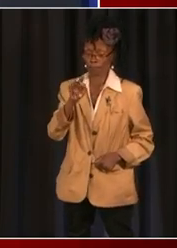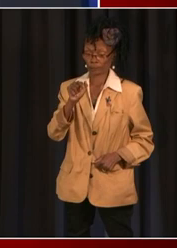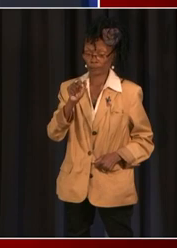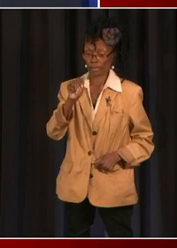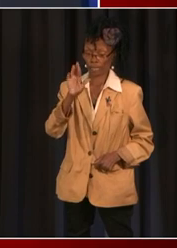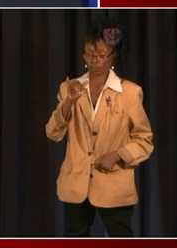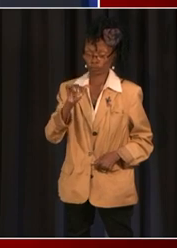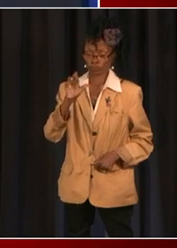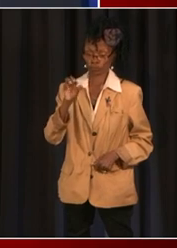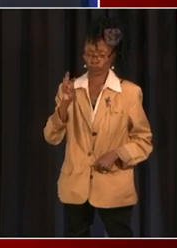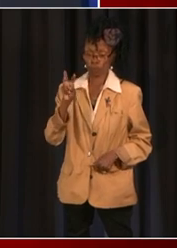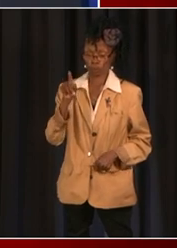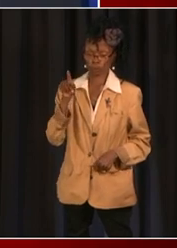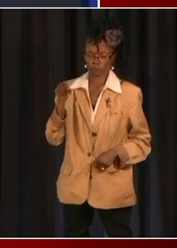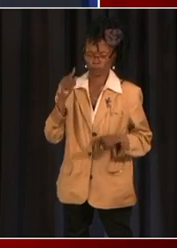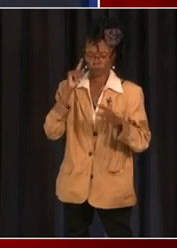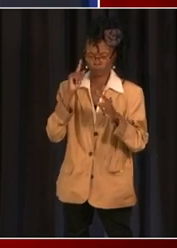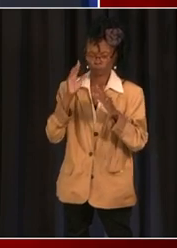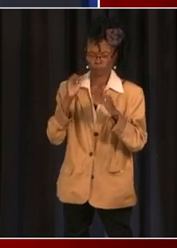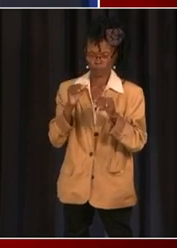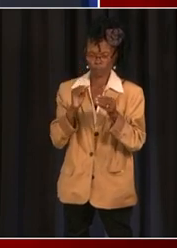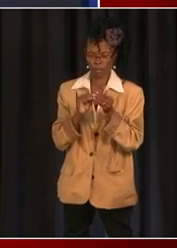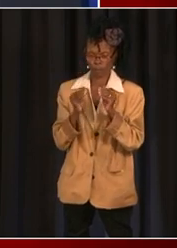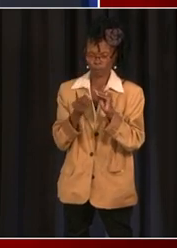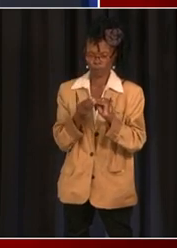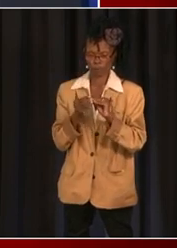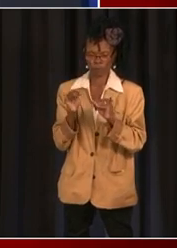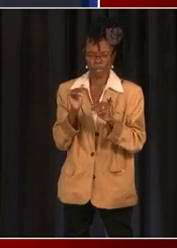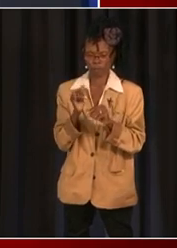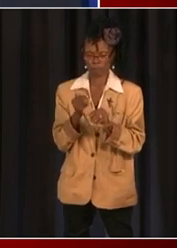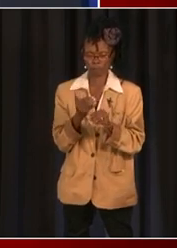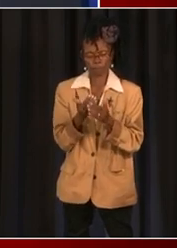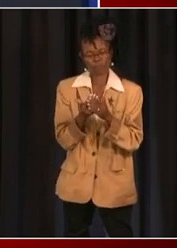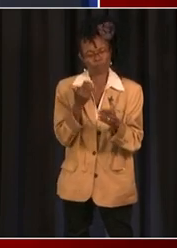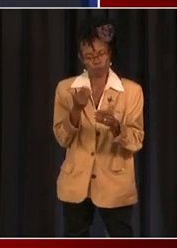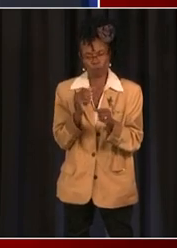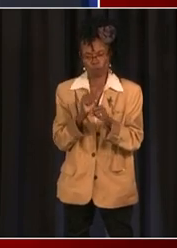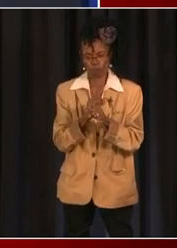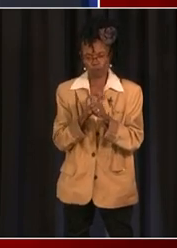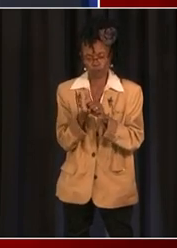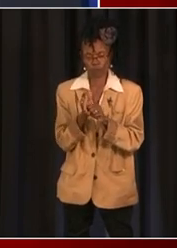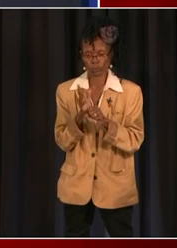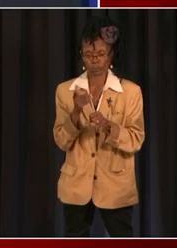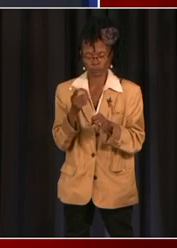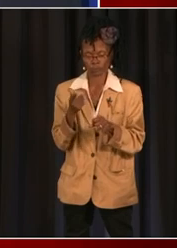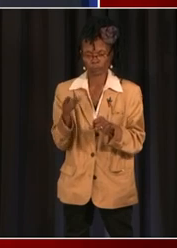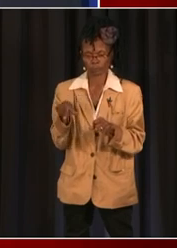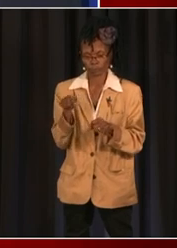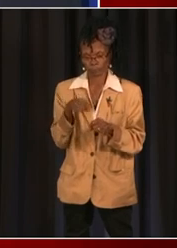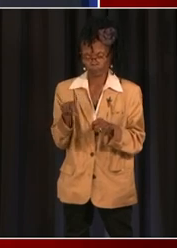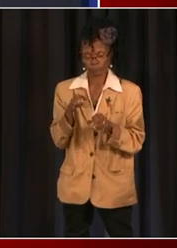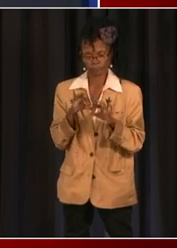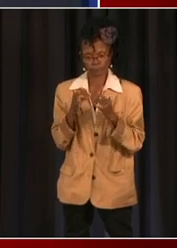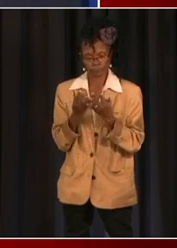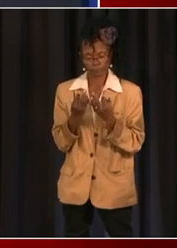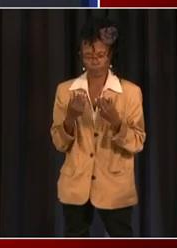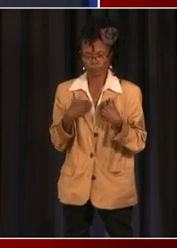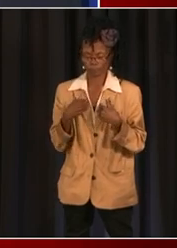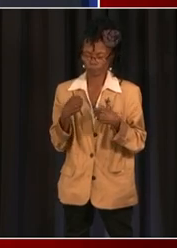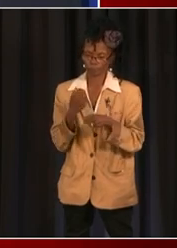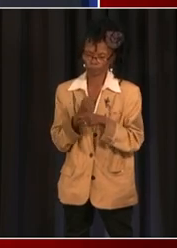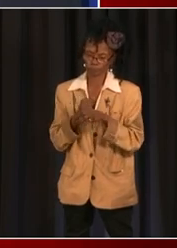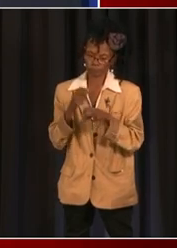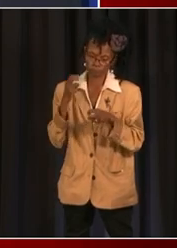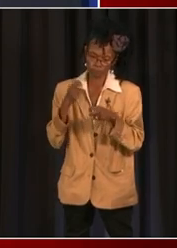back to where they were prior to the health emergency. I know families had to make some tough decisions during the health emergency. We were in a